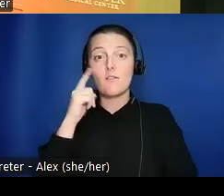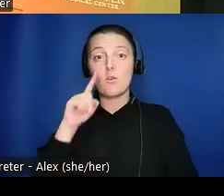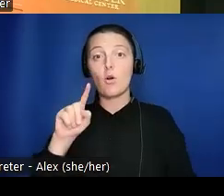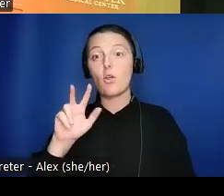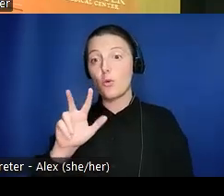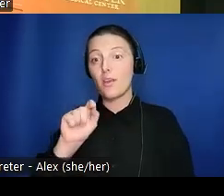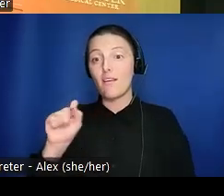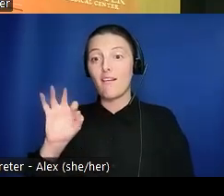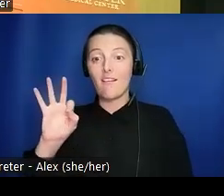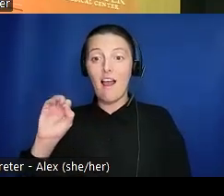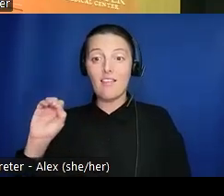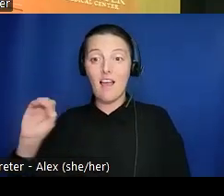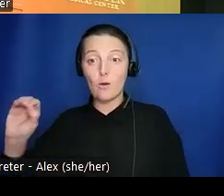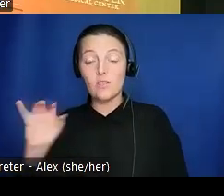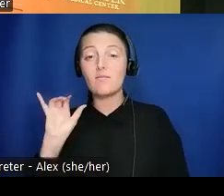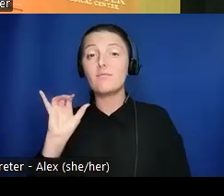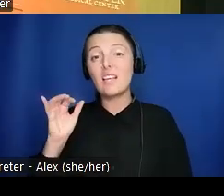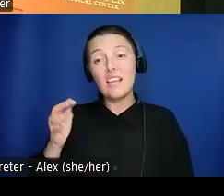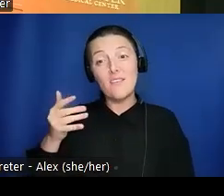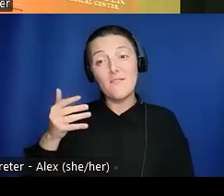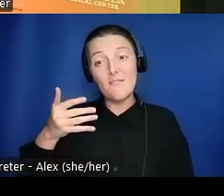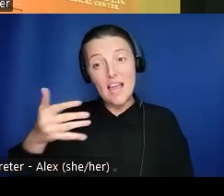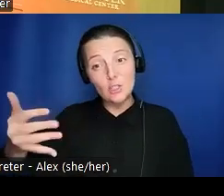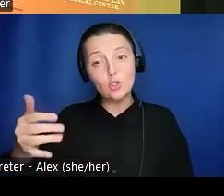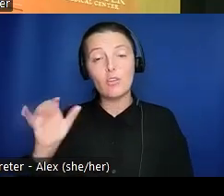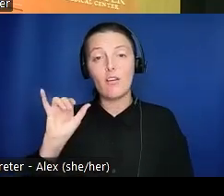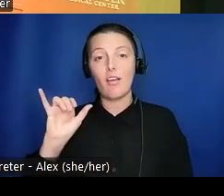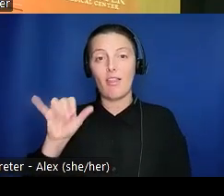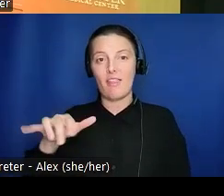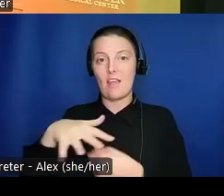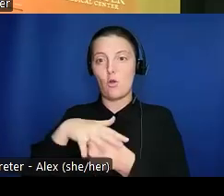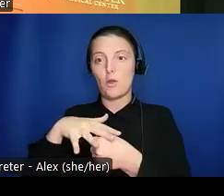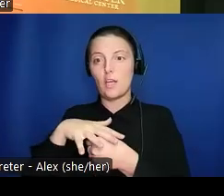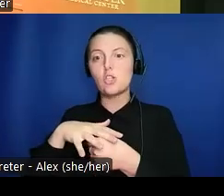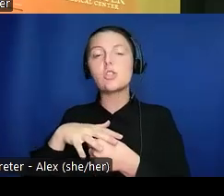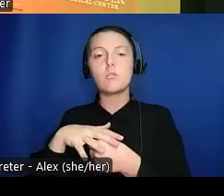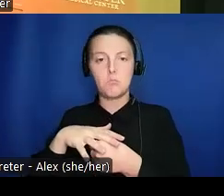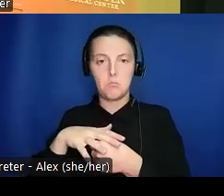And eventually that's the location in which the child psychiatry unit will temporarily move